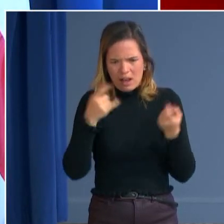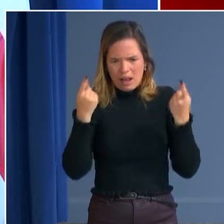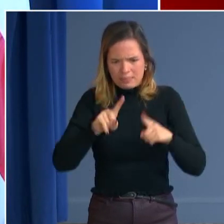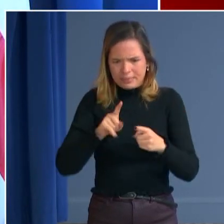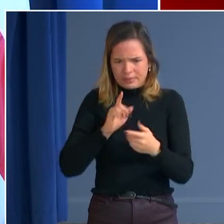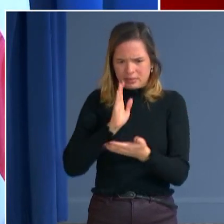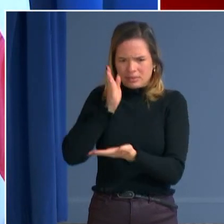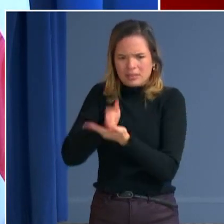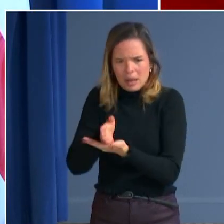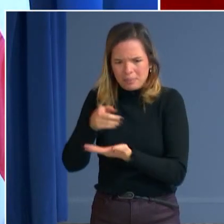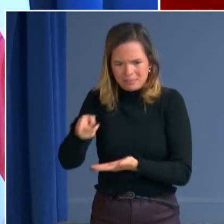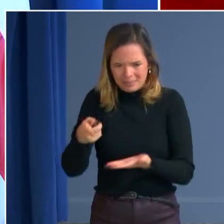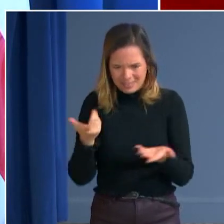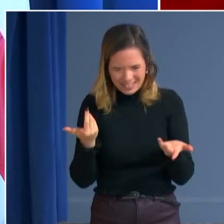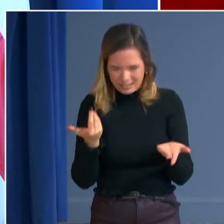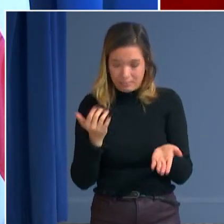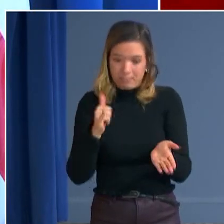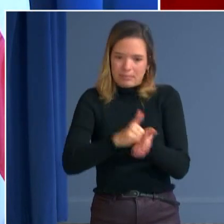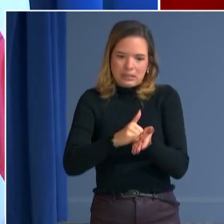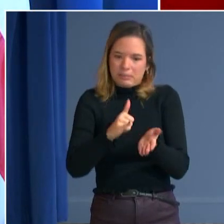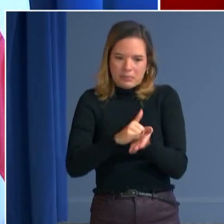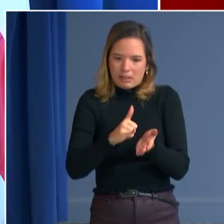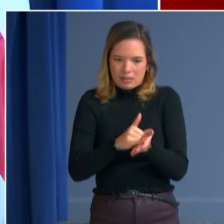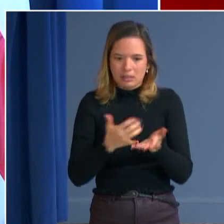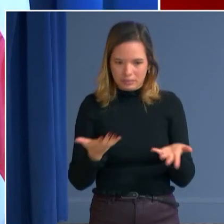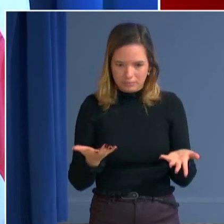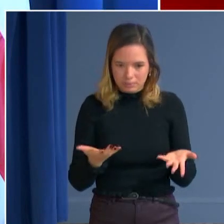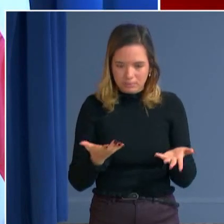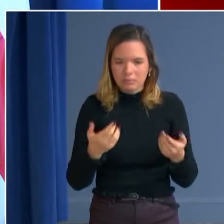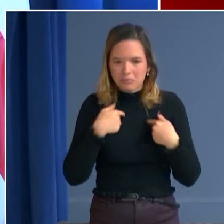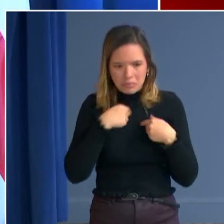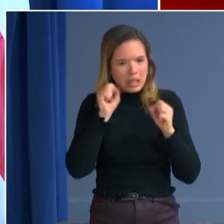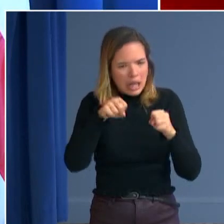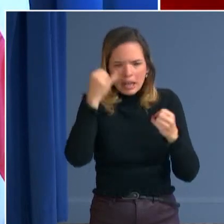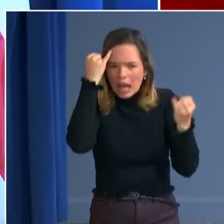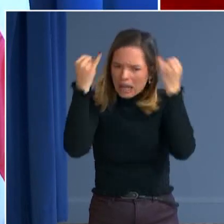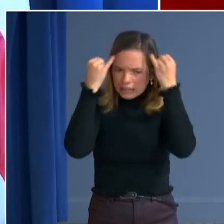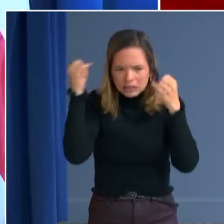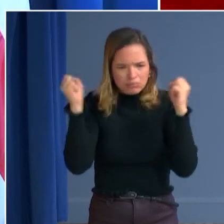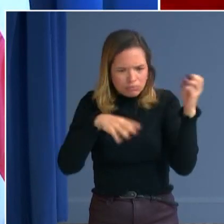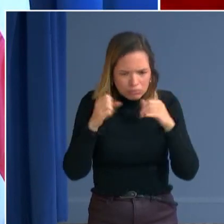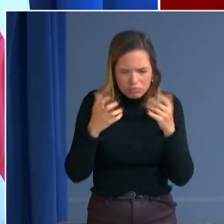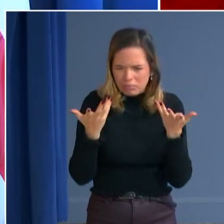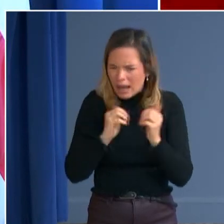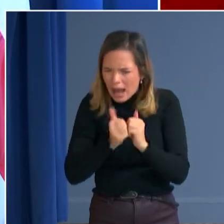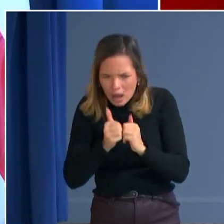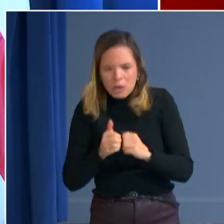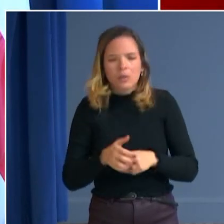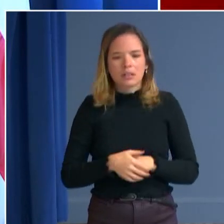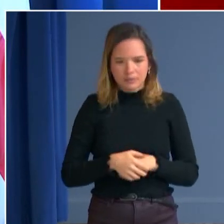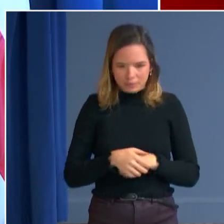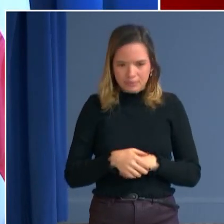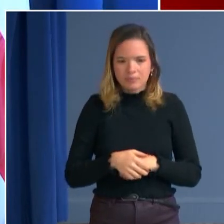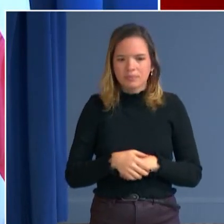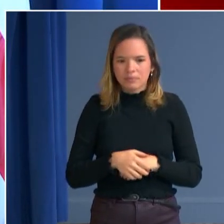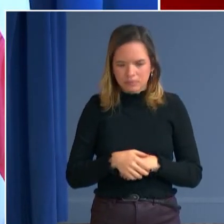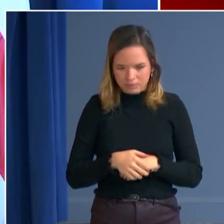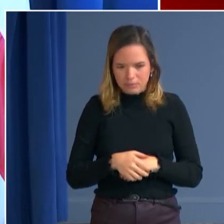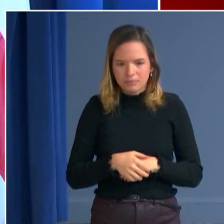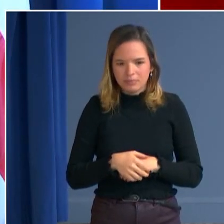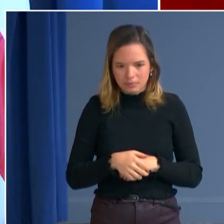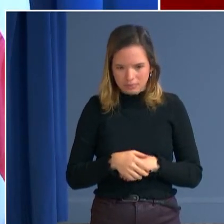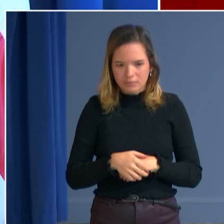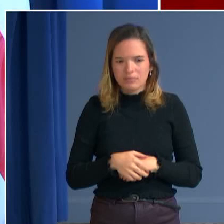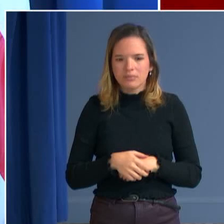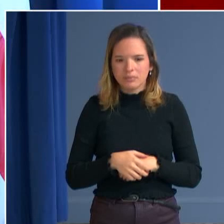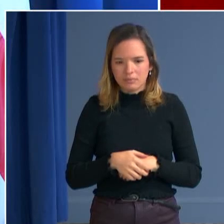certainly open to those ideas, but I think it just speaks to where some of the people are in community. But more importantly, Mark,